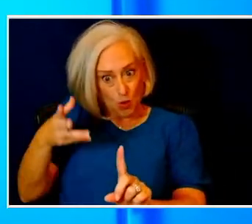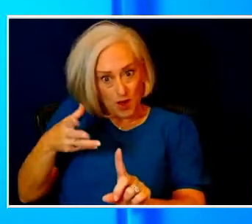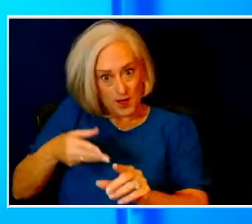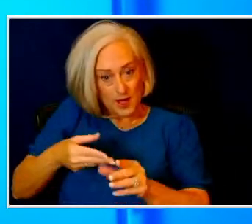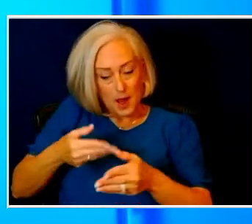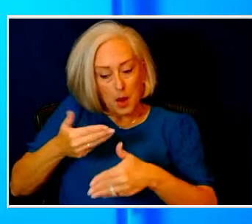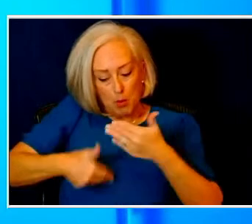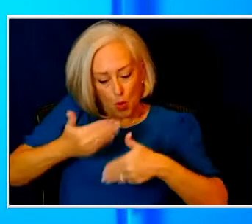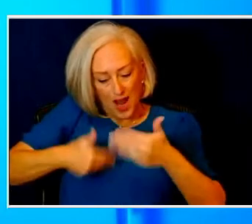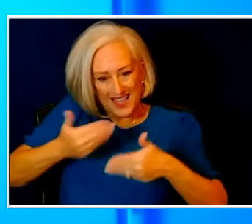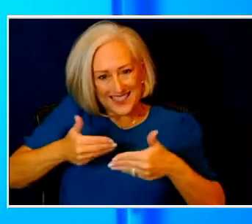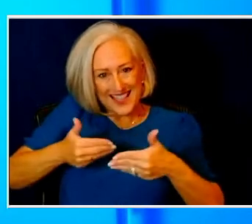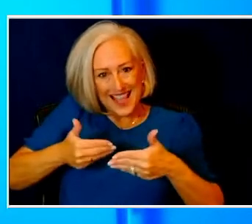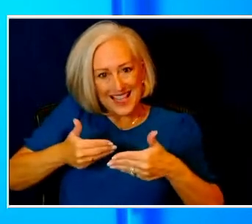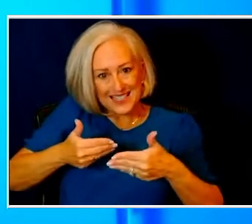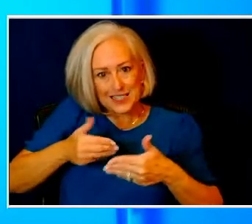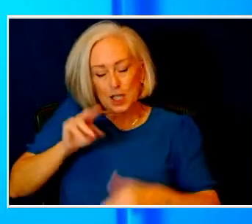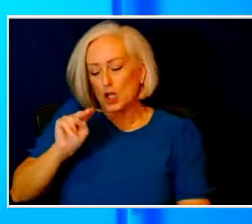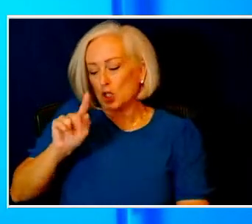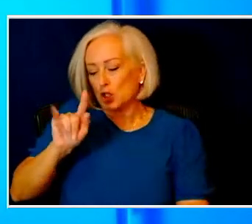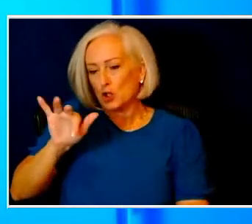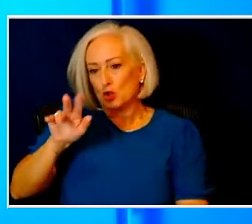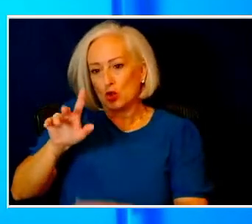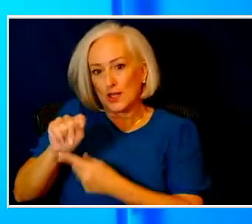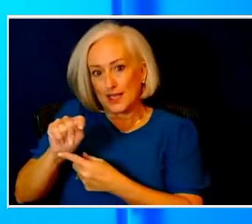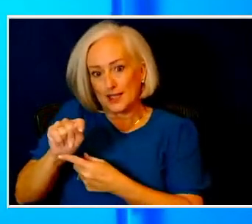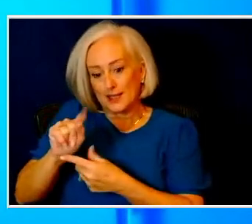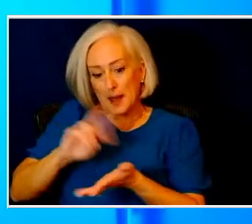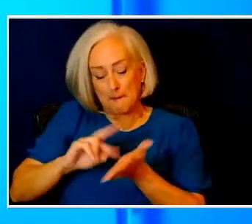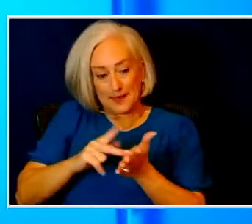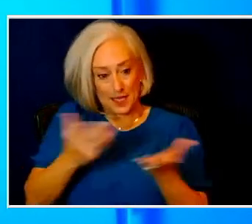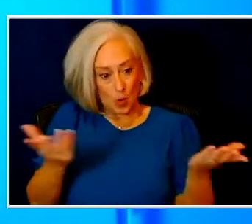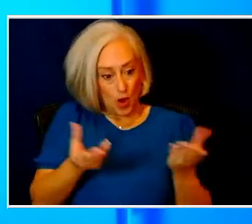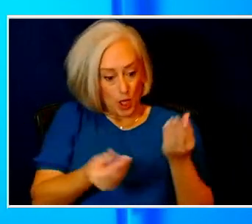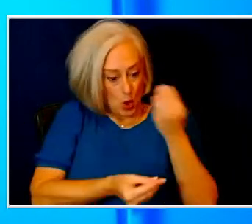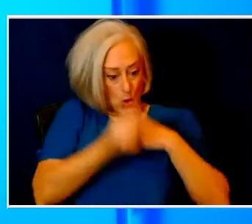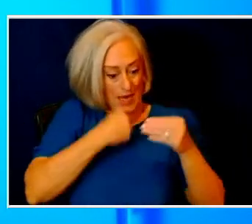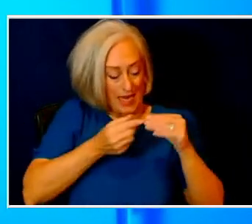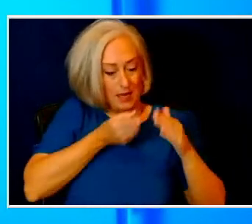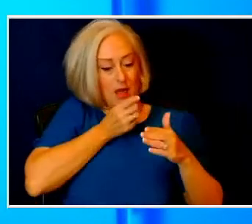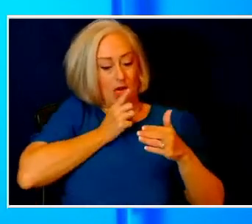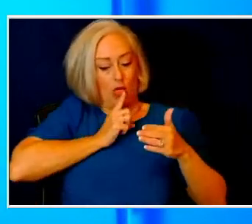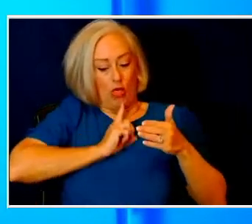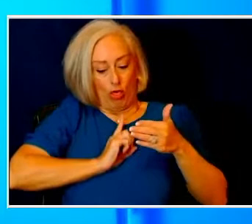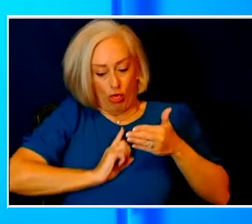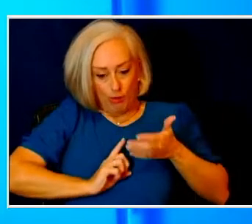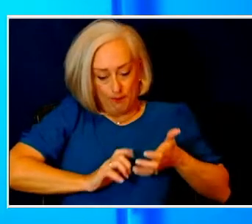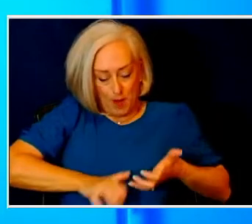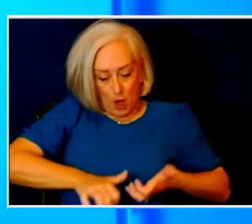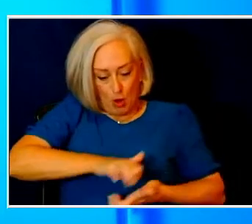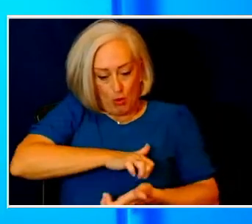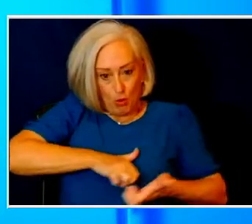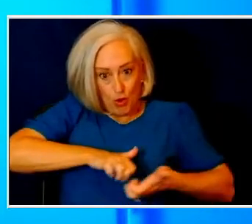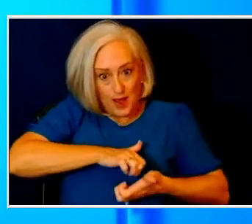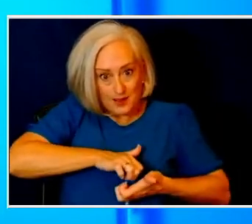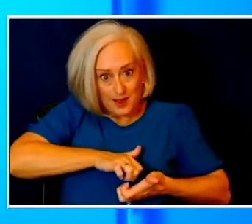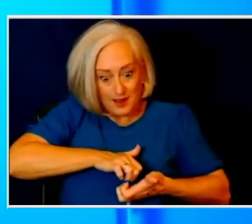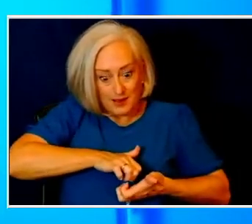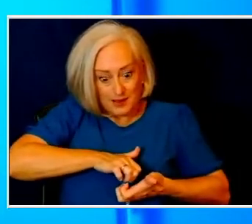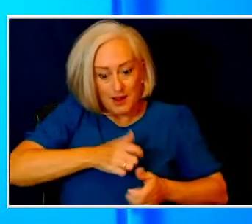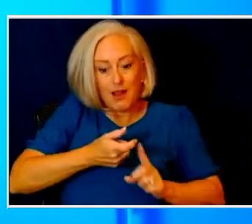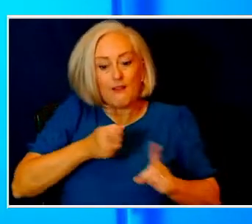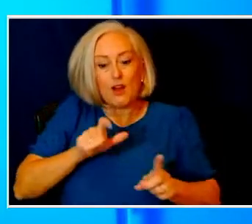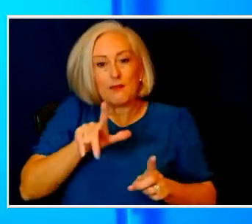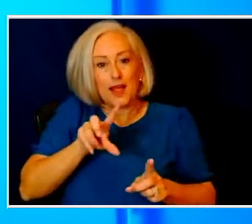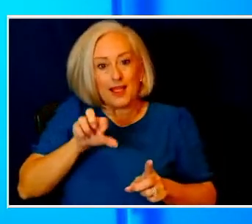you eat, as it's absorbed from the intestines, first gets processed by the liver before it's released into the rest of the